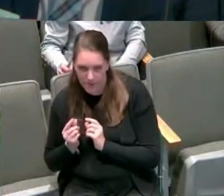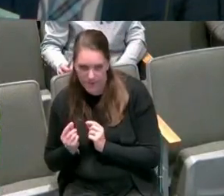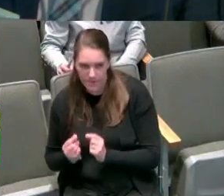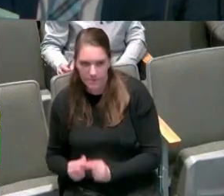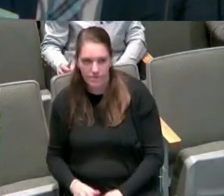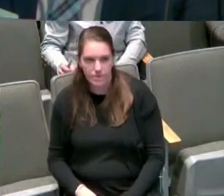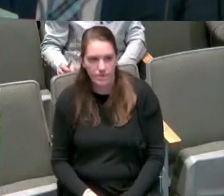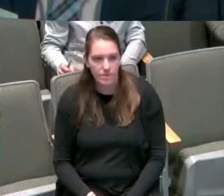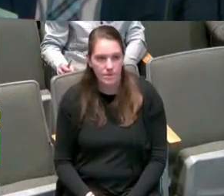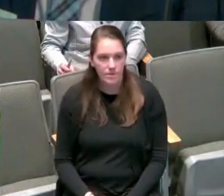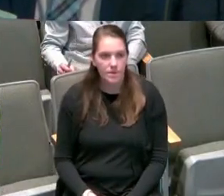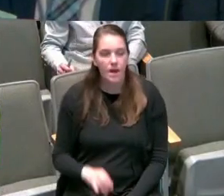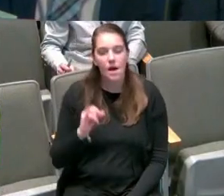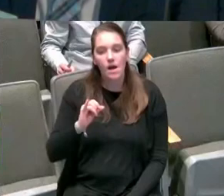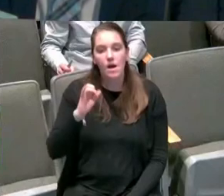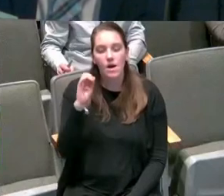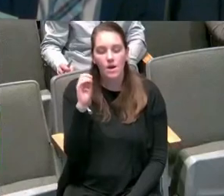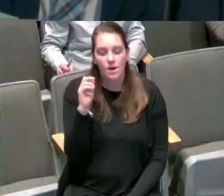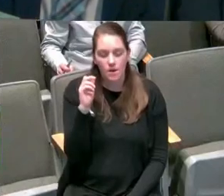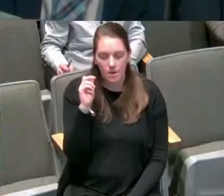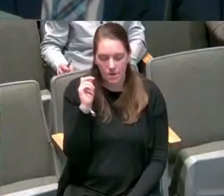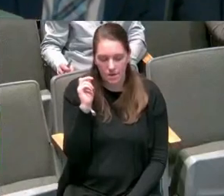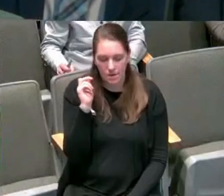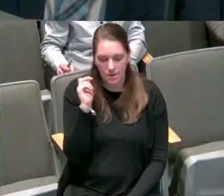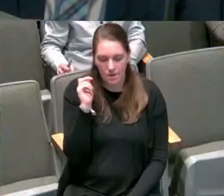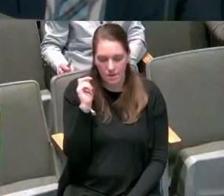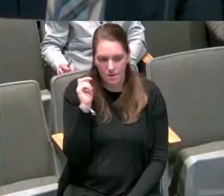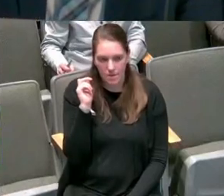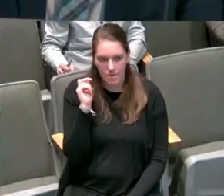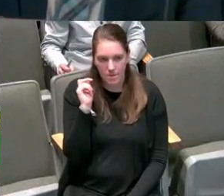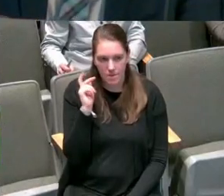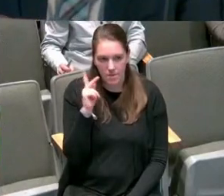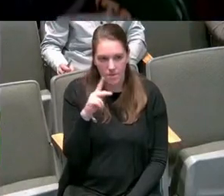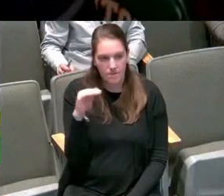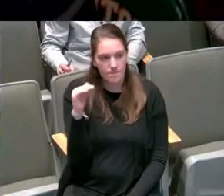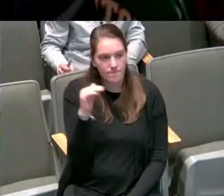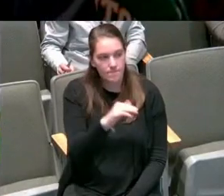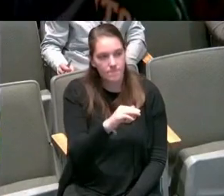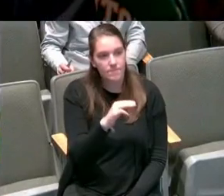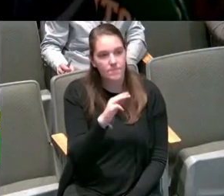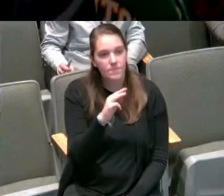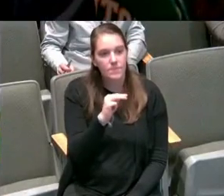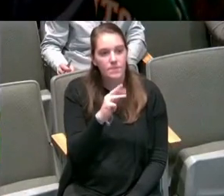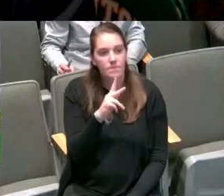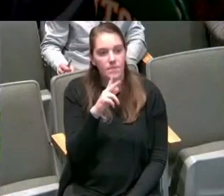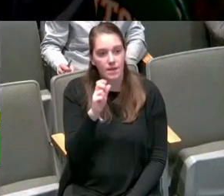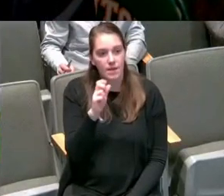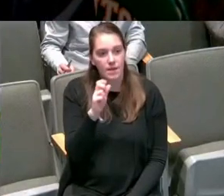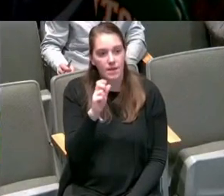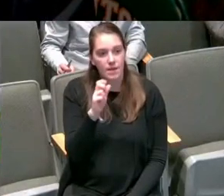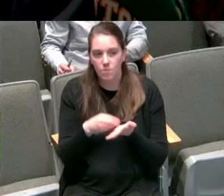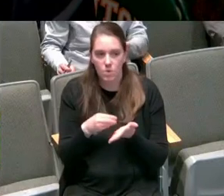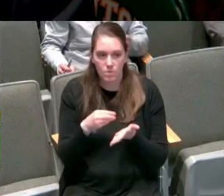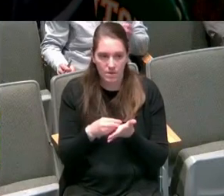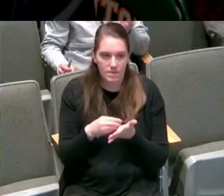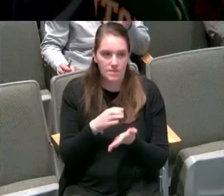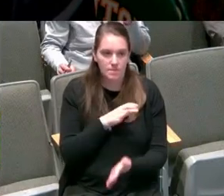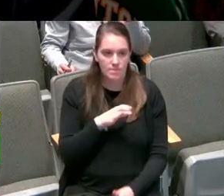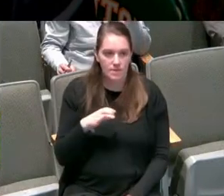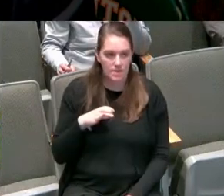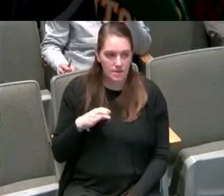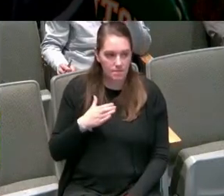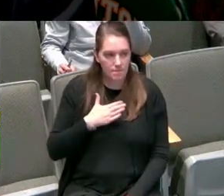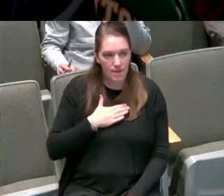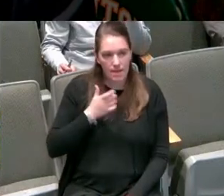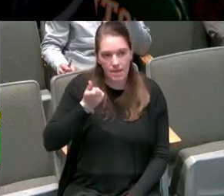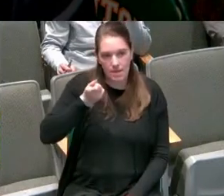okay all right um Mike on behalf of the Appropriations Committee my understanding is that you actually